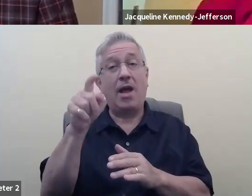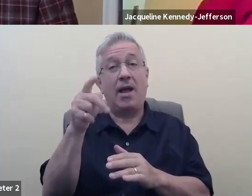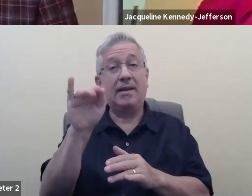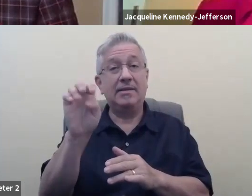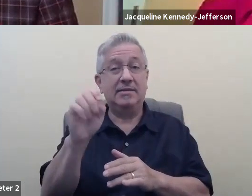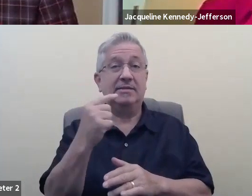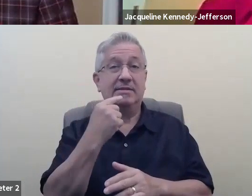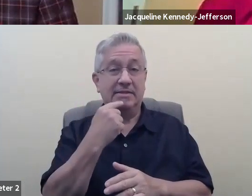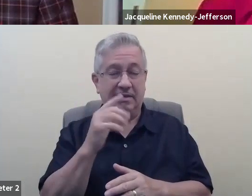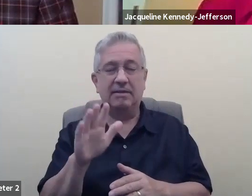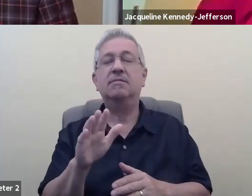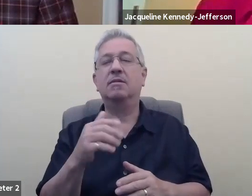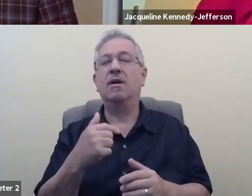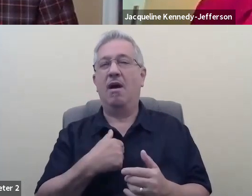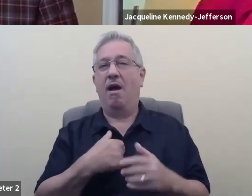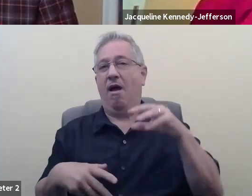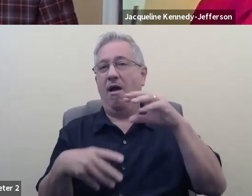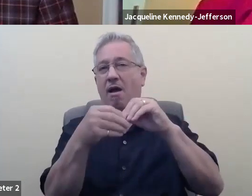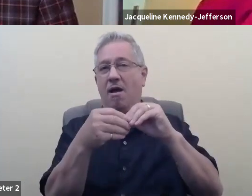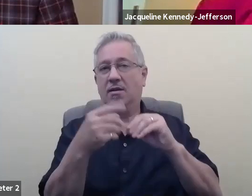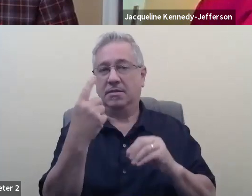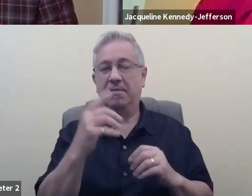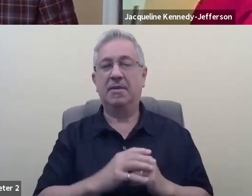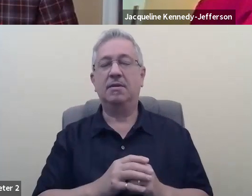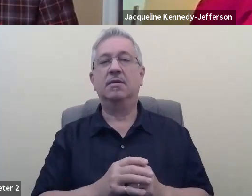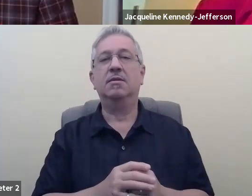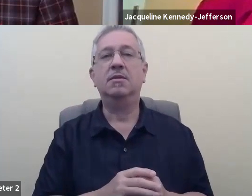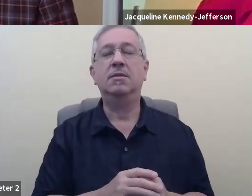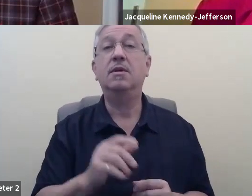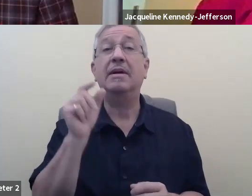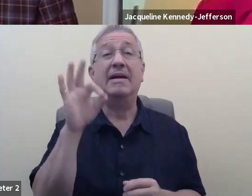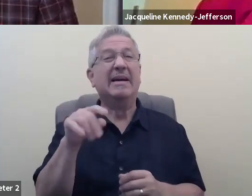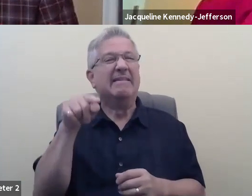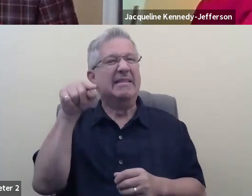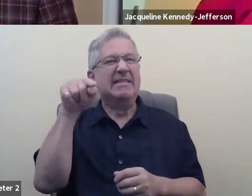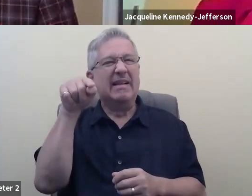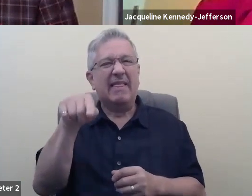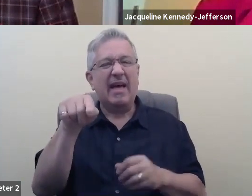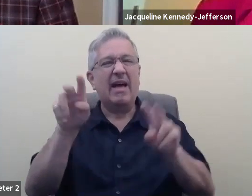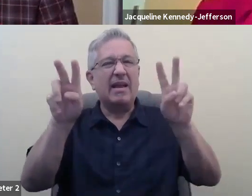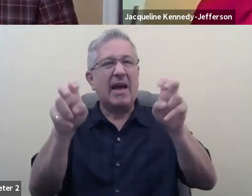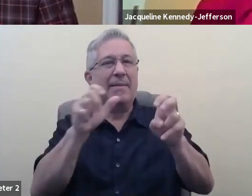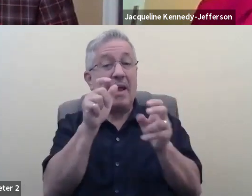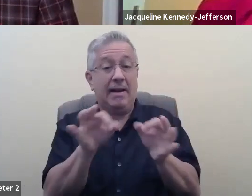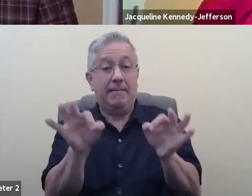responds. And I would say if this was not something that was important to the organization, this could be an excuse